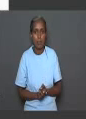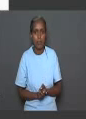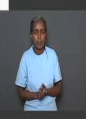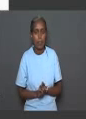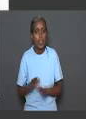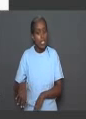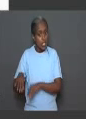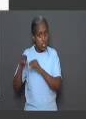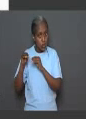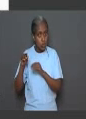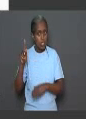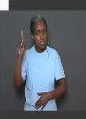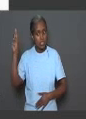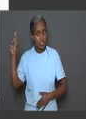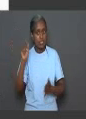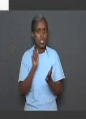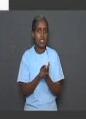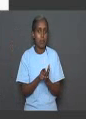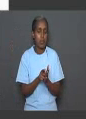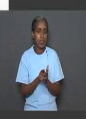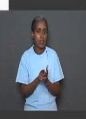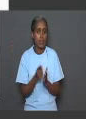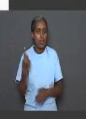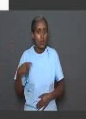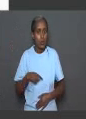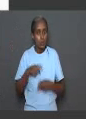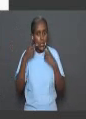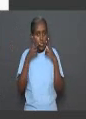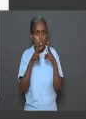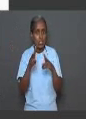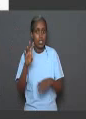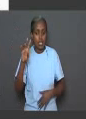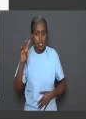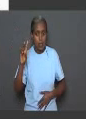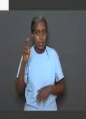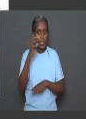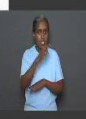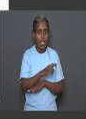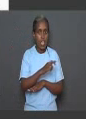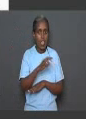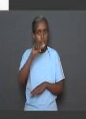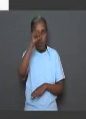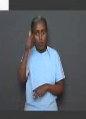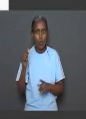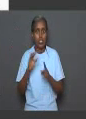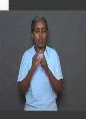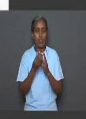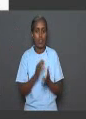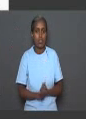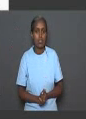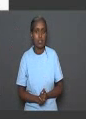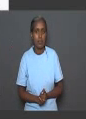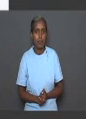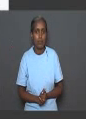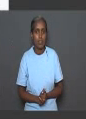Students, in this example, we see a 7-day weather forecast.